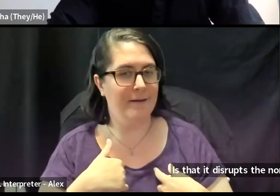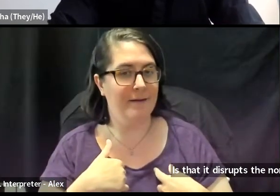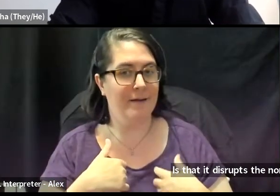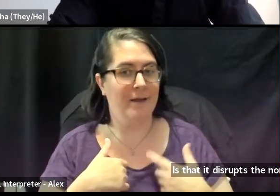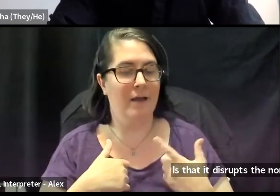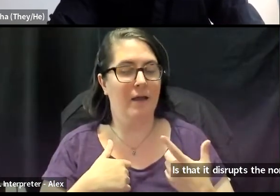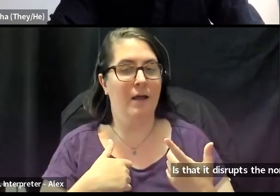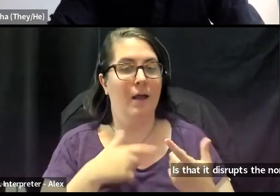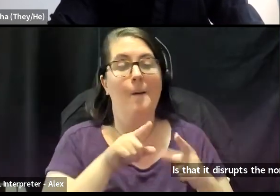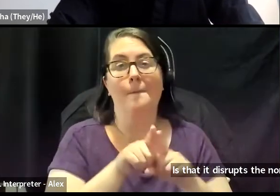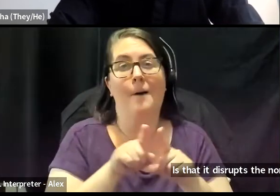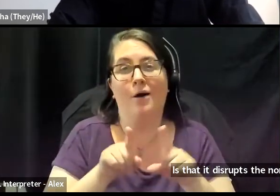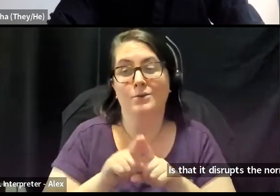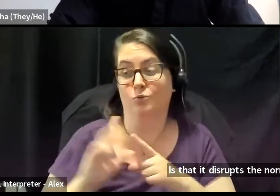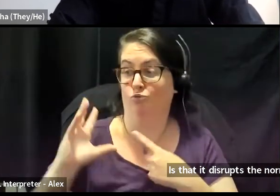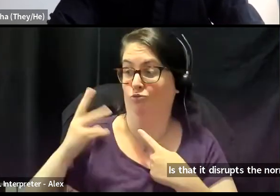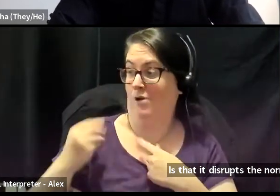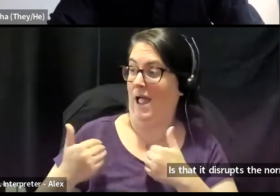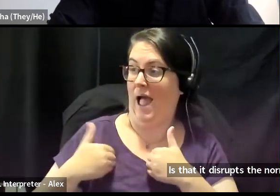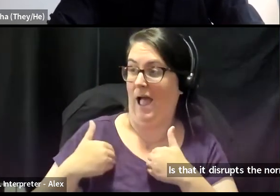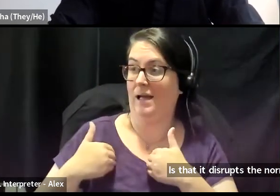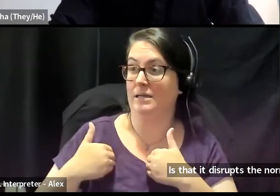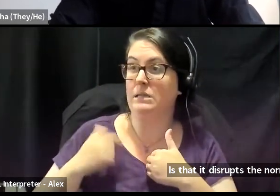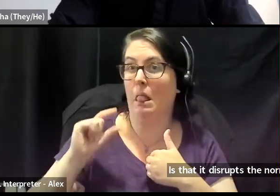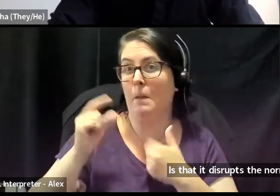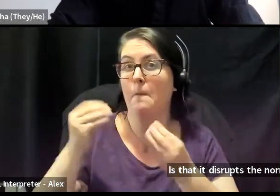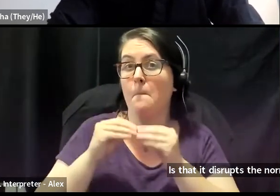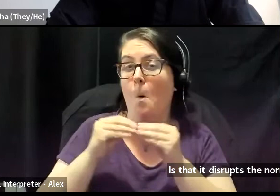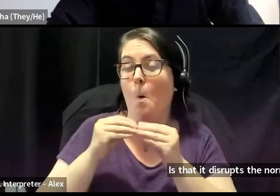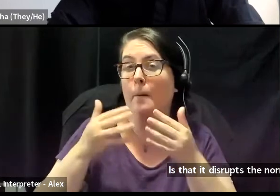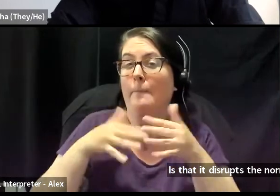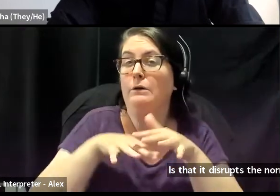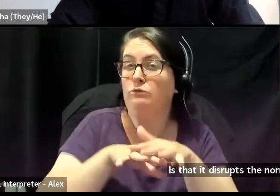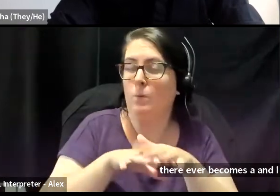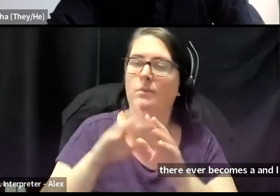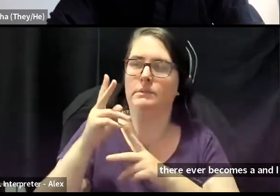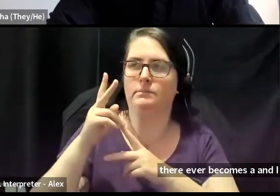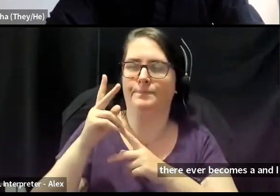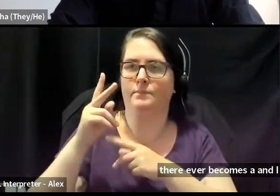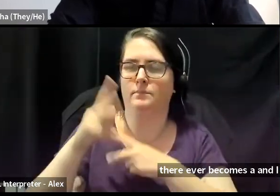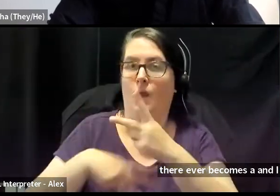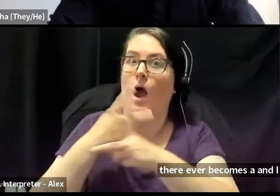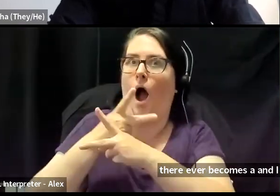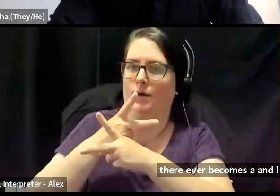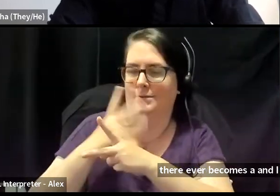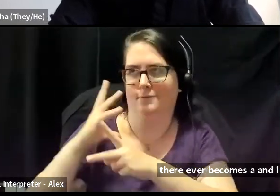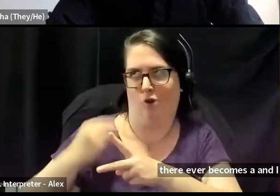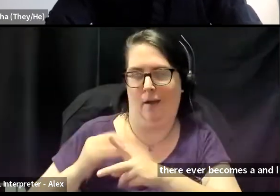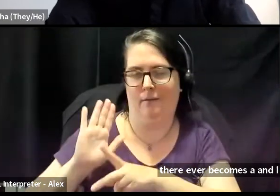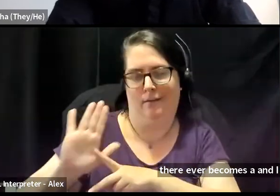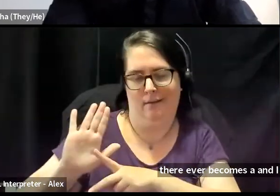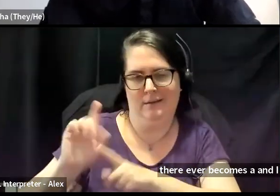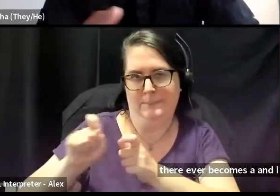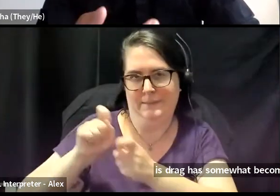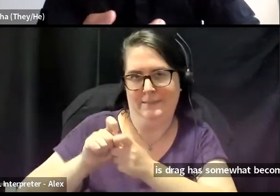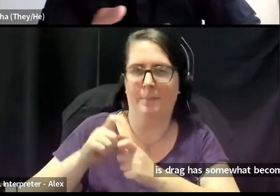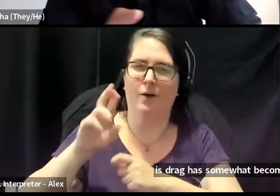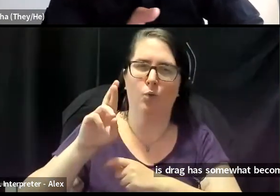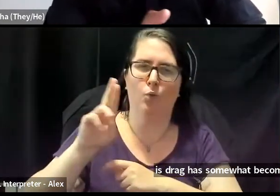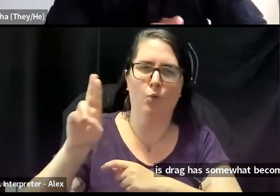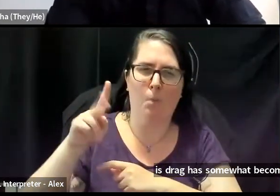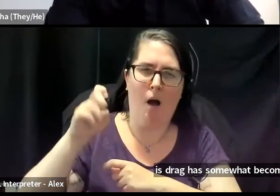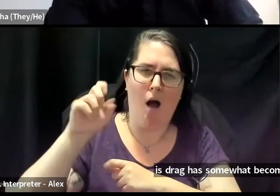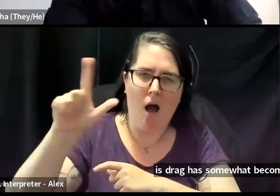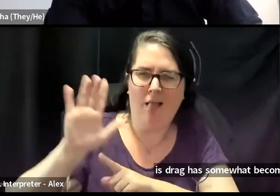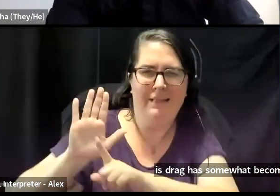mean, also what we've seen is drag has somewhat become mainstreamed, or I would say a particular type of drag has become mainstreamed because of things like RuPaul's Drag Race, but